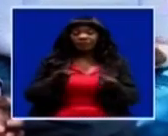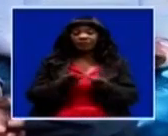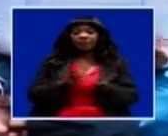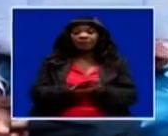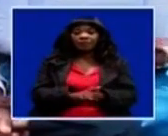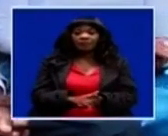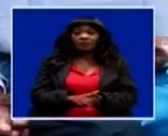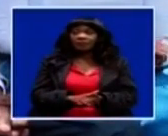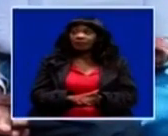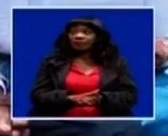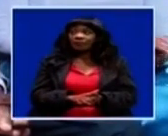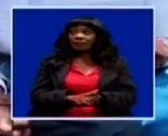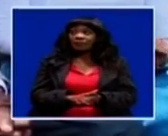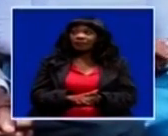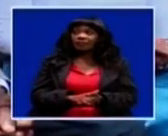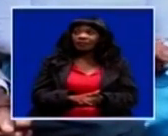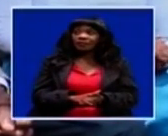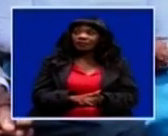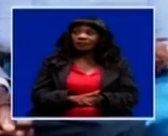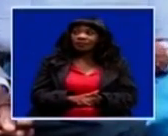take our eyes somewhere.